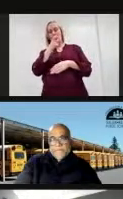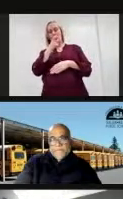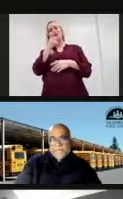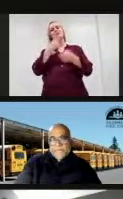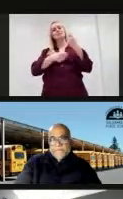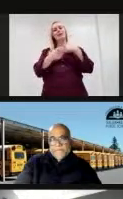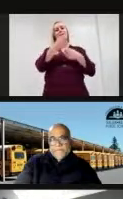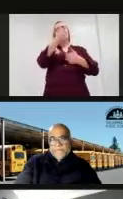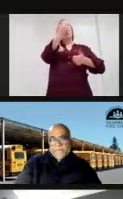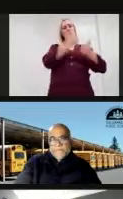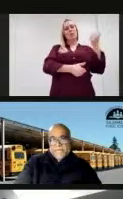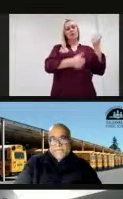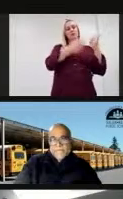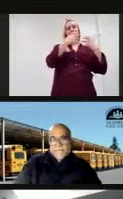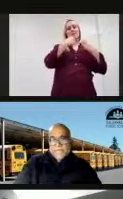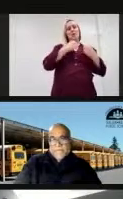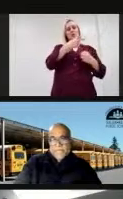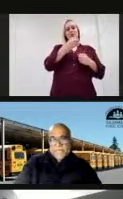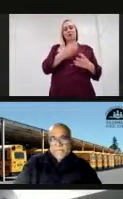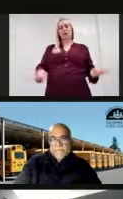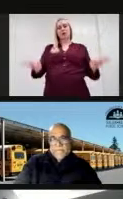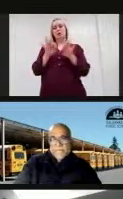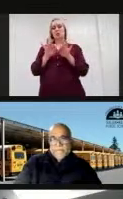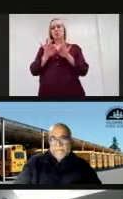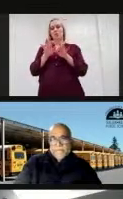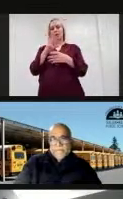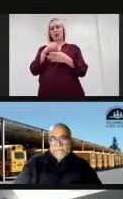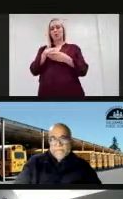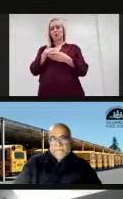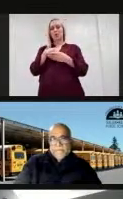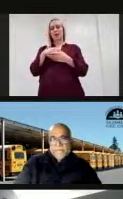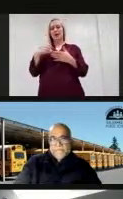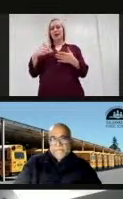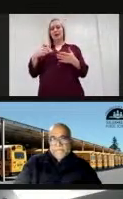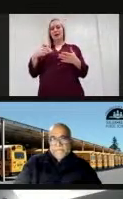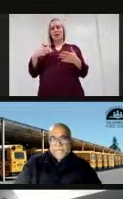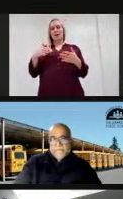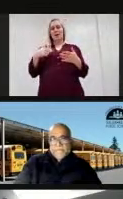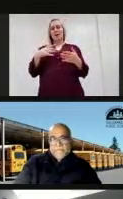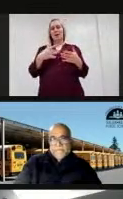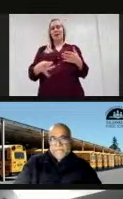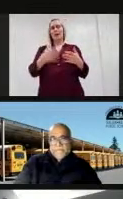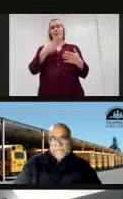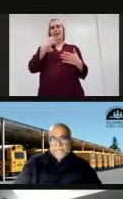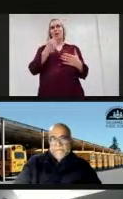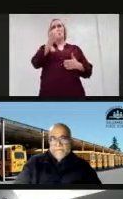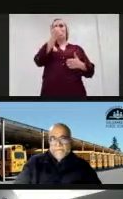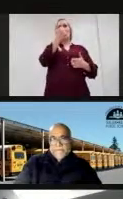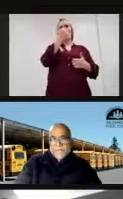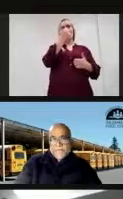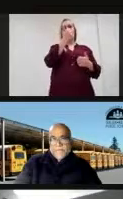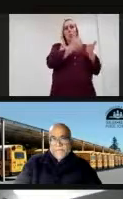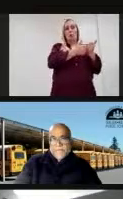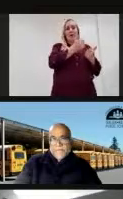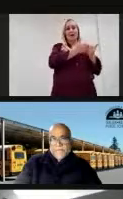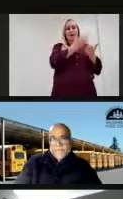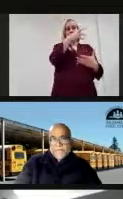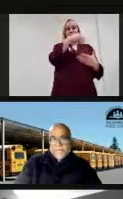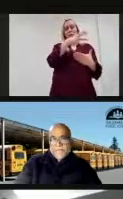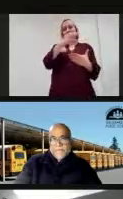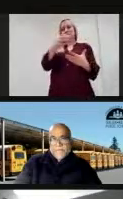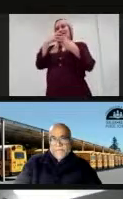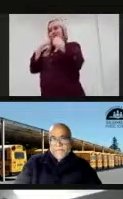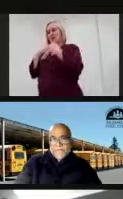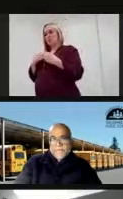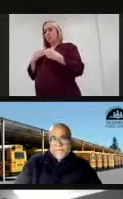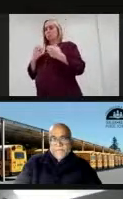and "includes," to me, I like better "which includes and values." And I don't know what other people's opinions are.